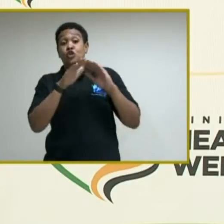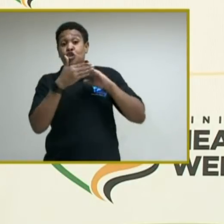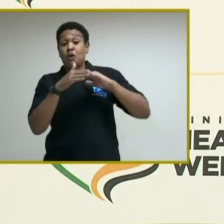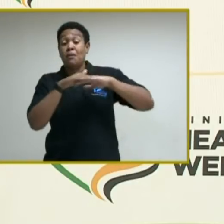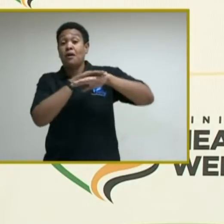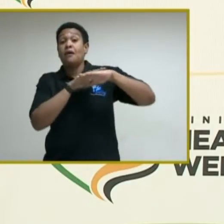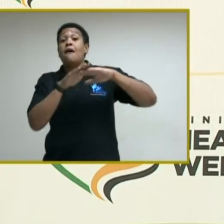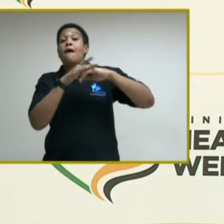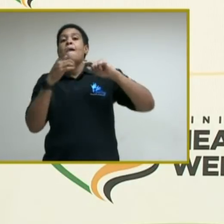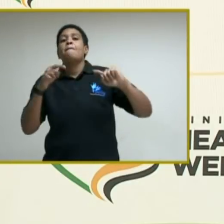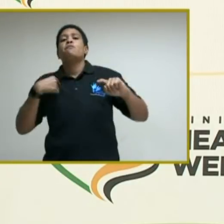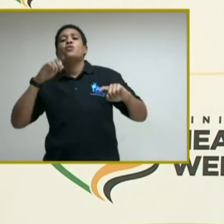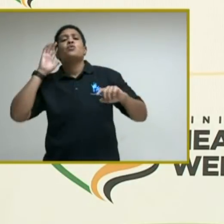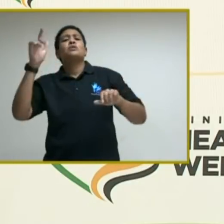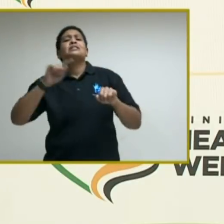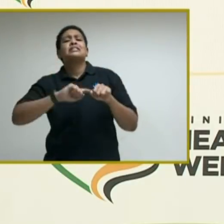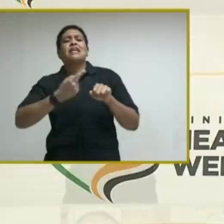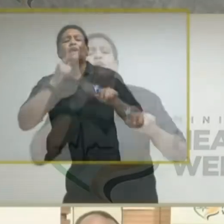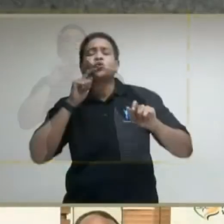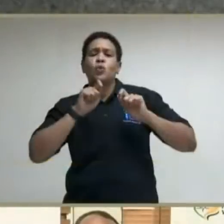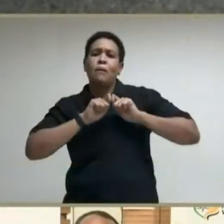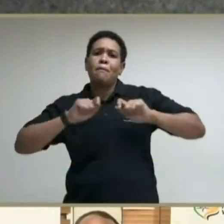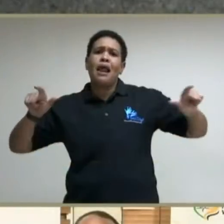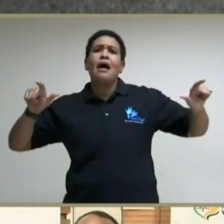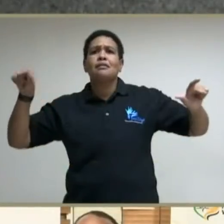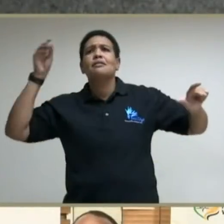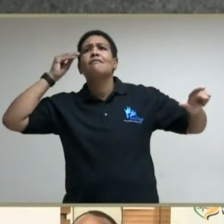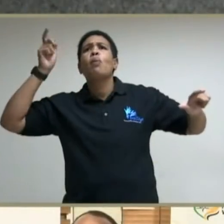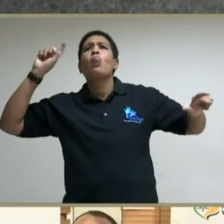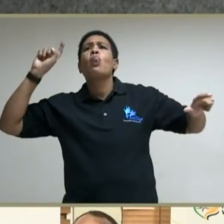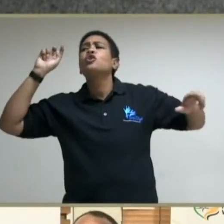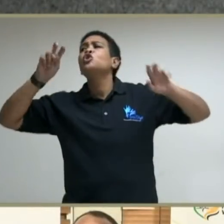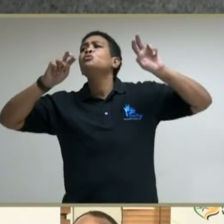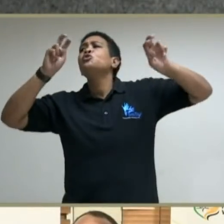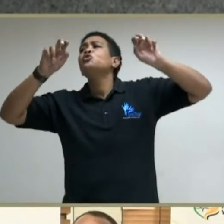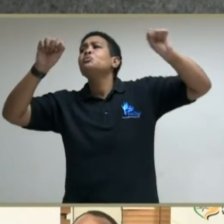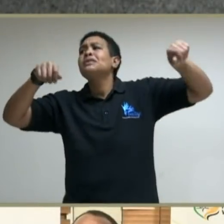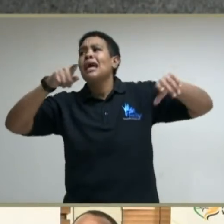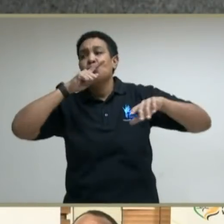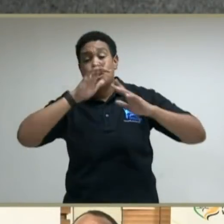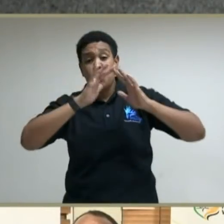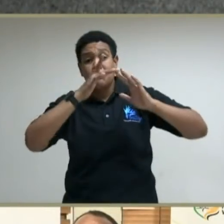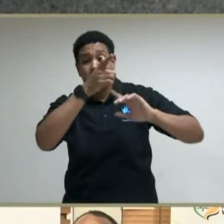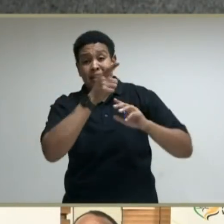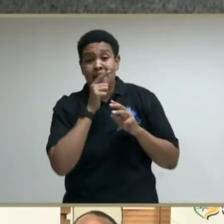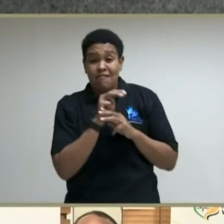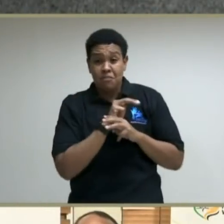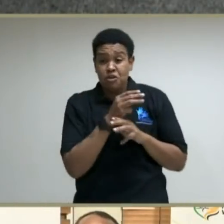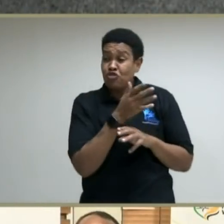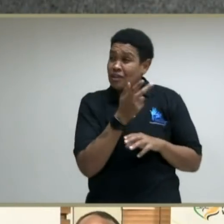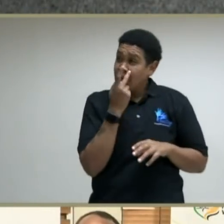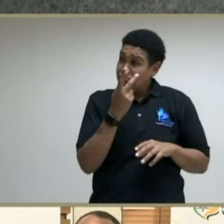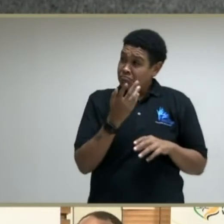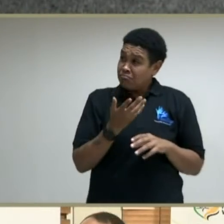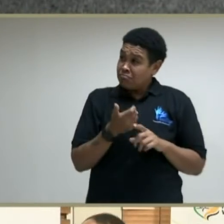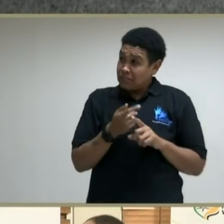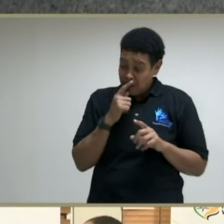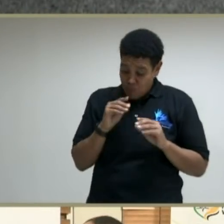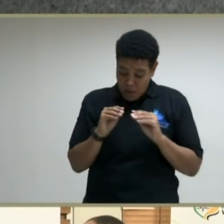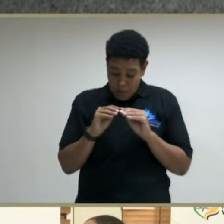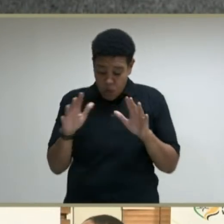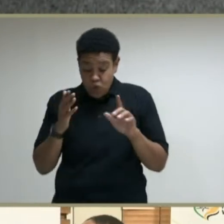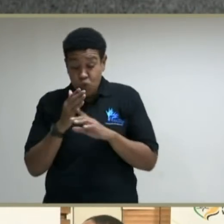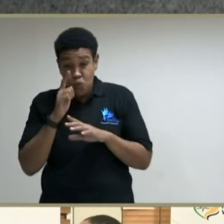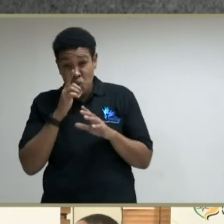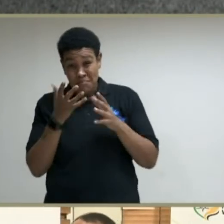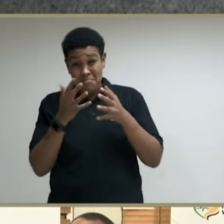country, we will begin to blast those out. It will be on the website of the ministry. We'll push those out through